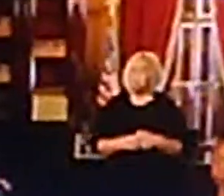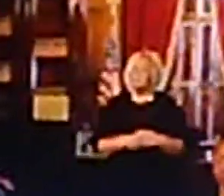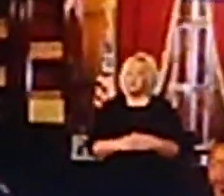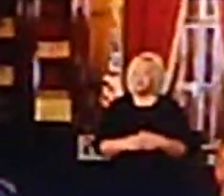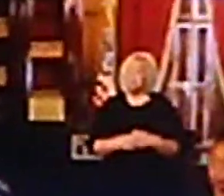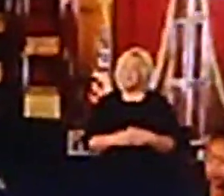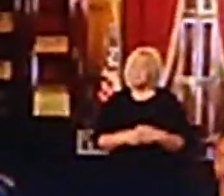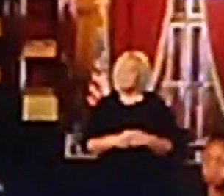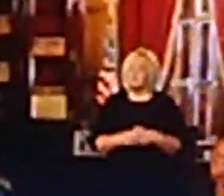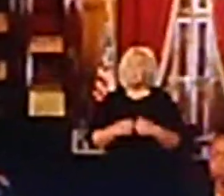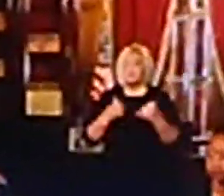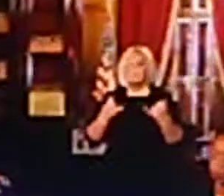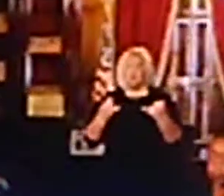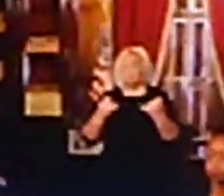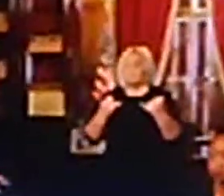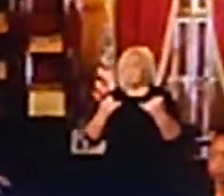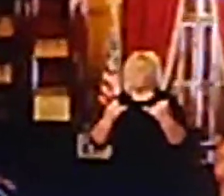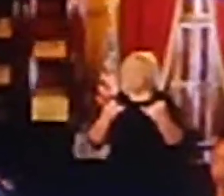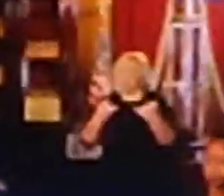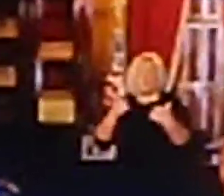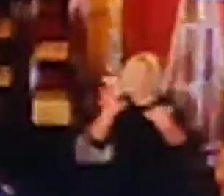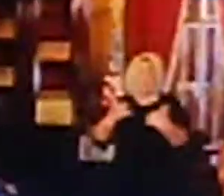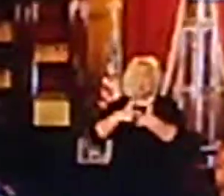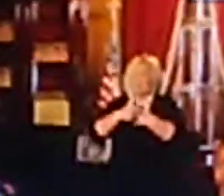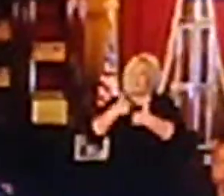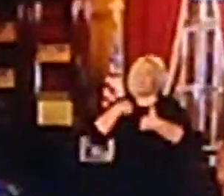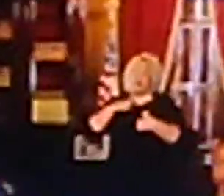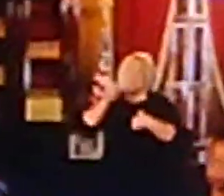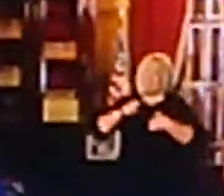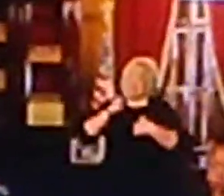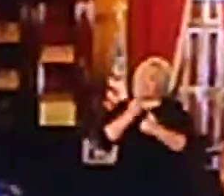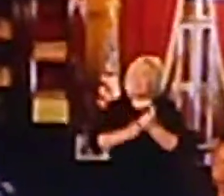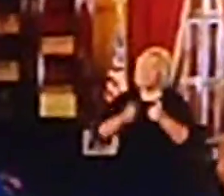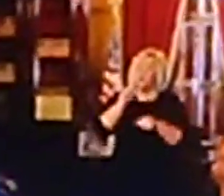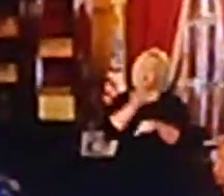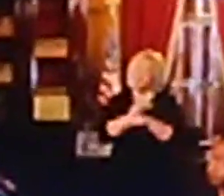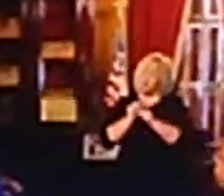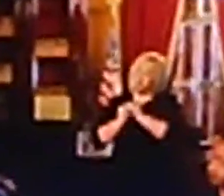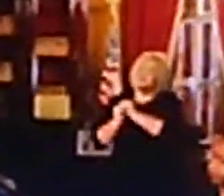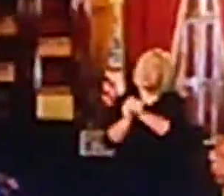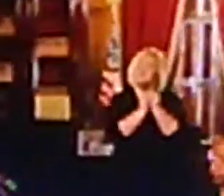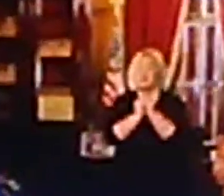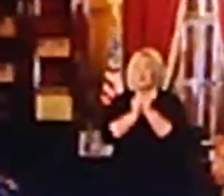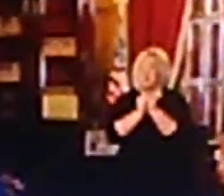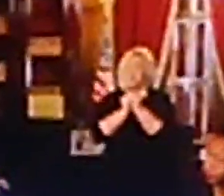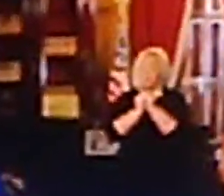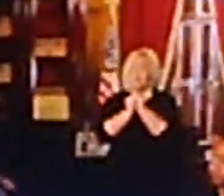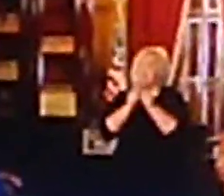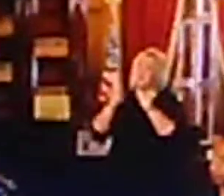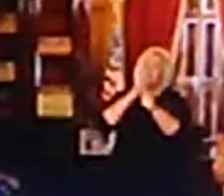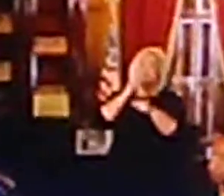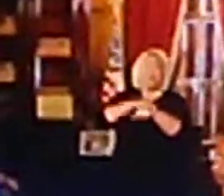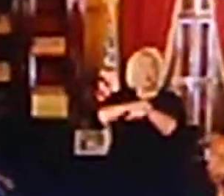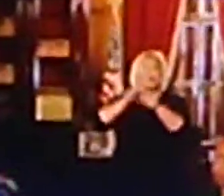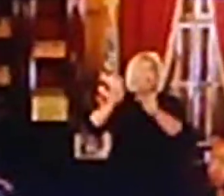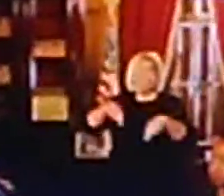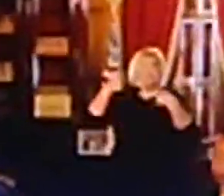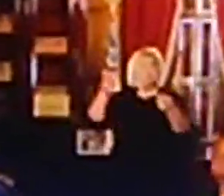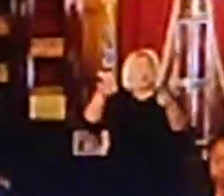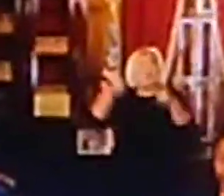through this crisis requires all hands on deck. We're working together in an unprecedented way to fight this